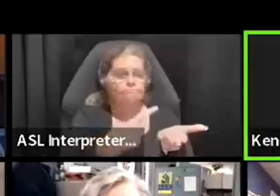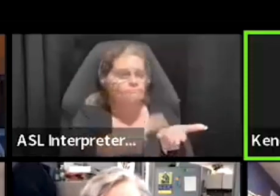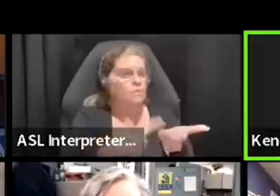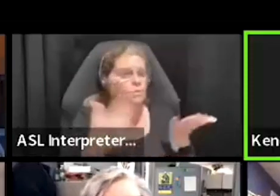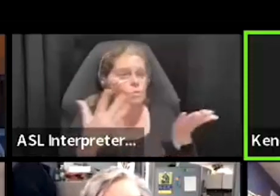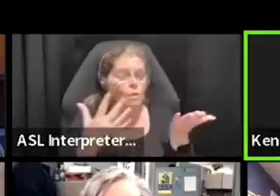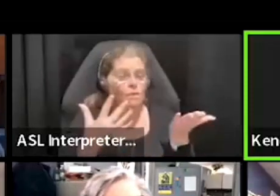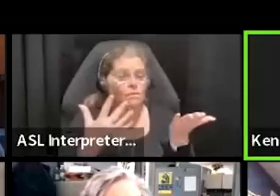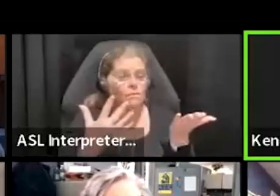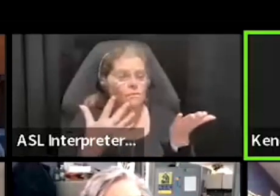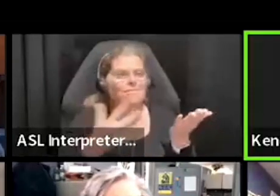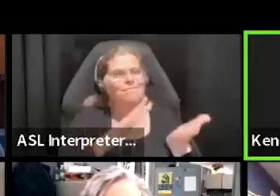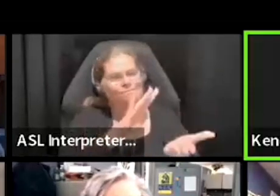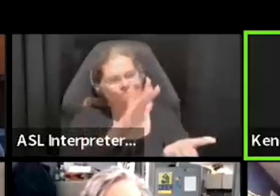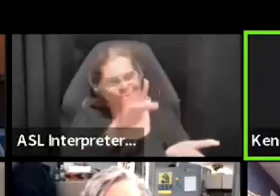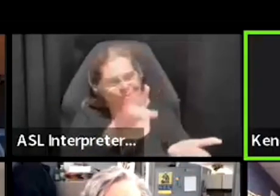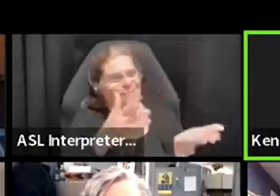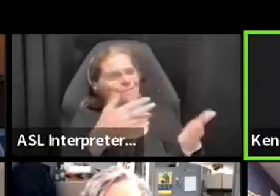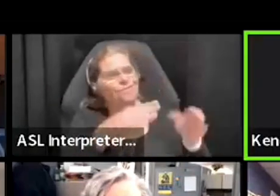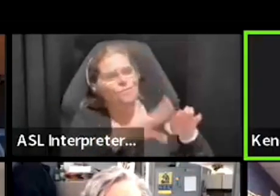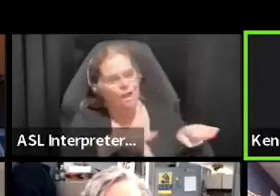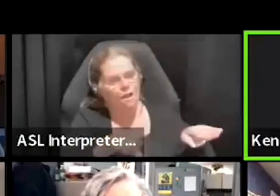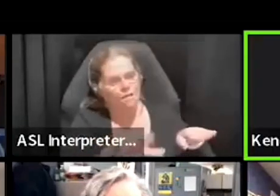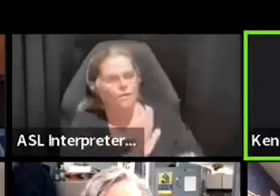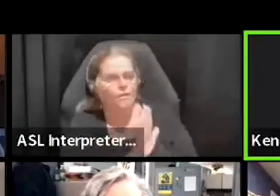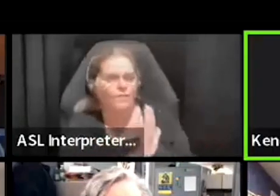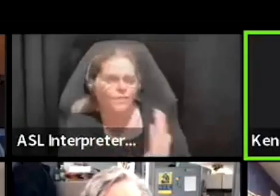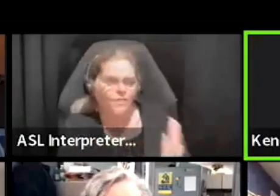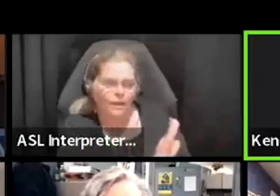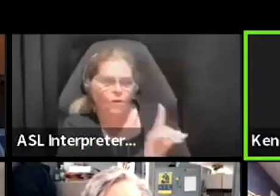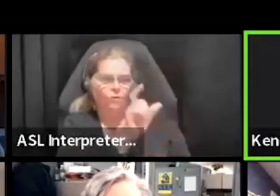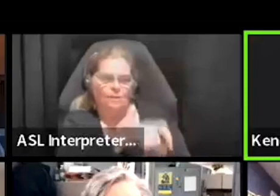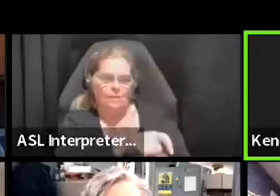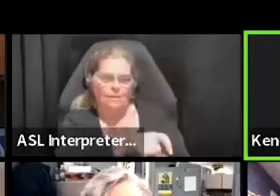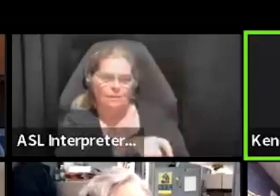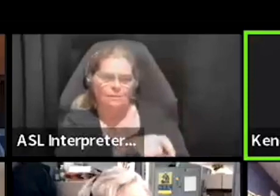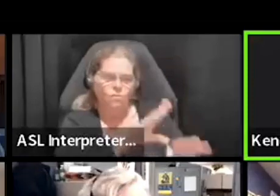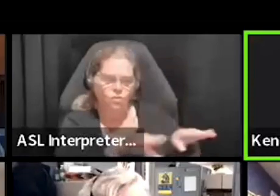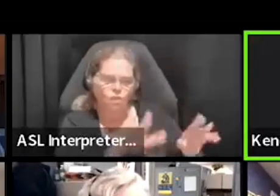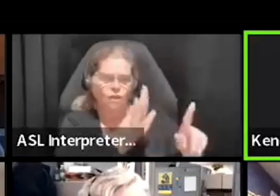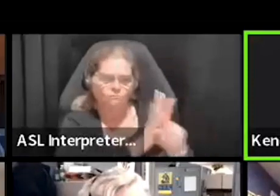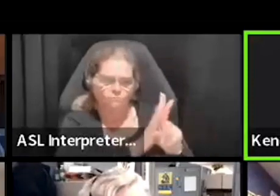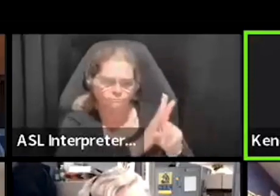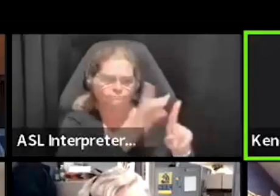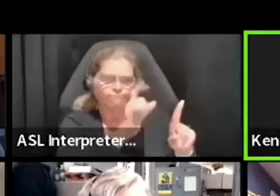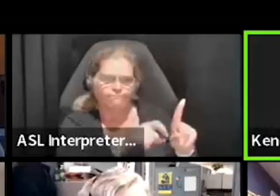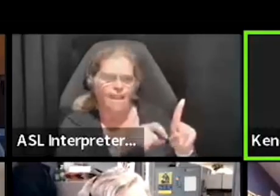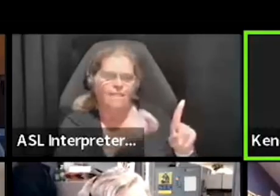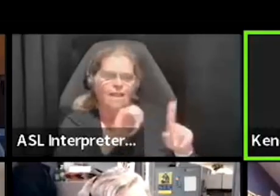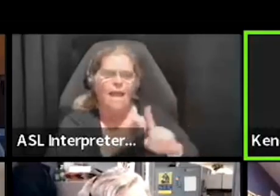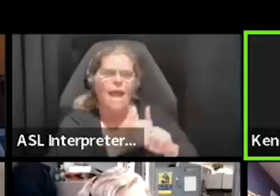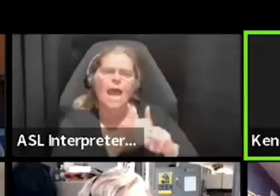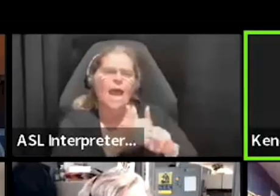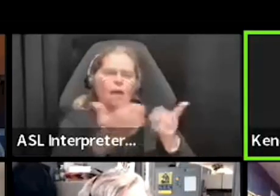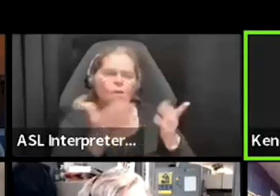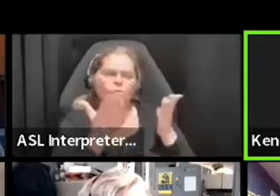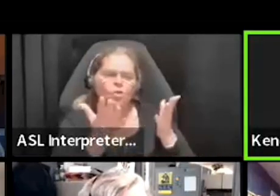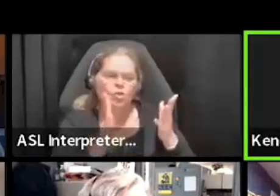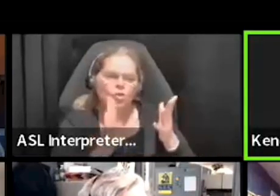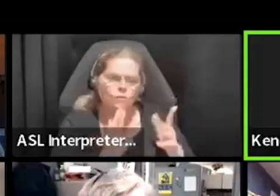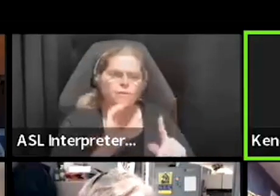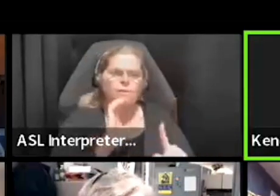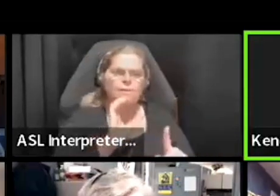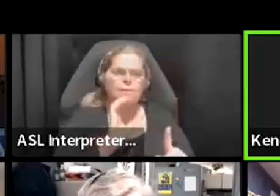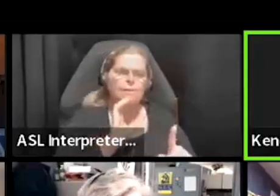the child and their specific needs, and then how do we wrap those services around. And then I think, kind of